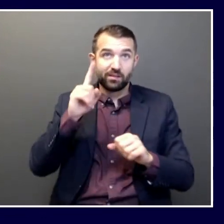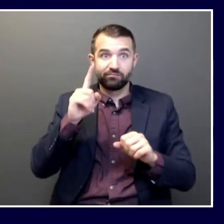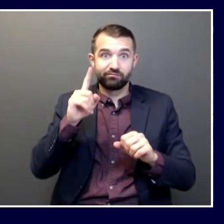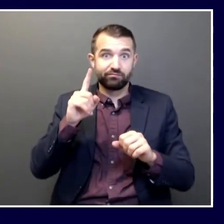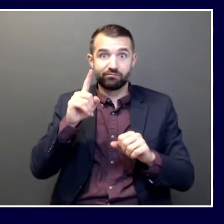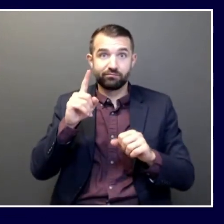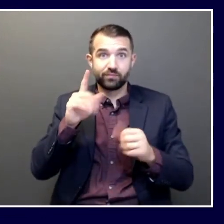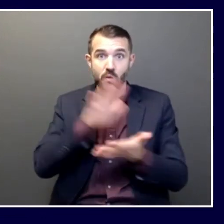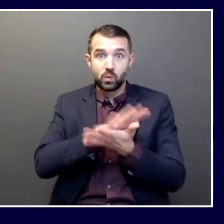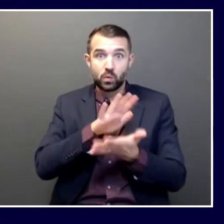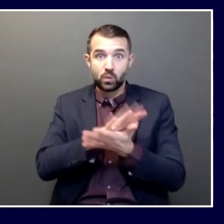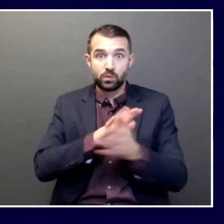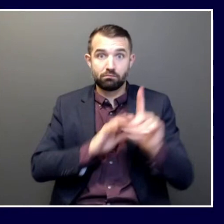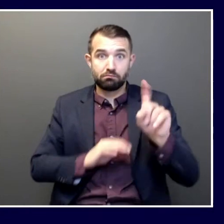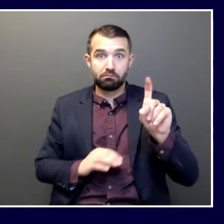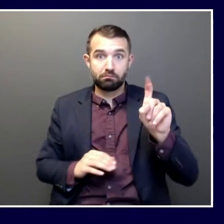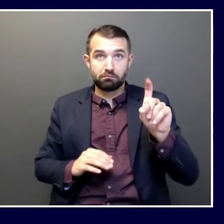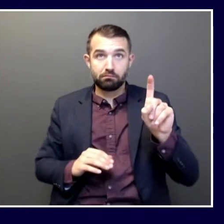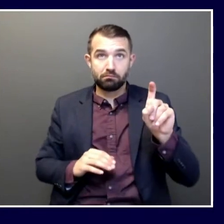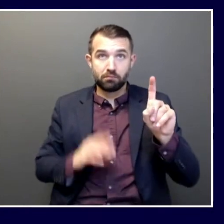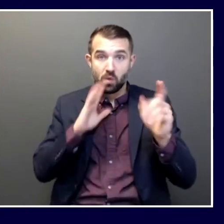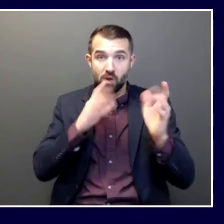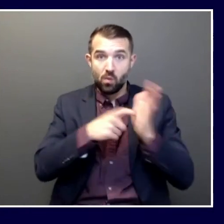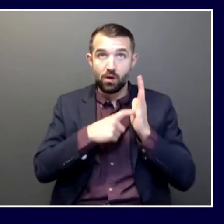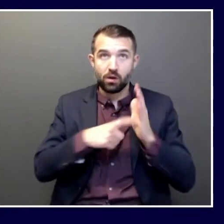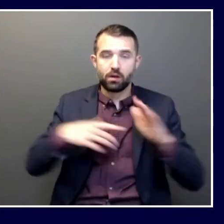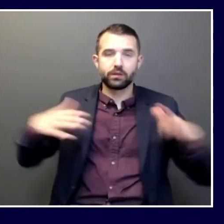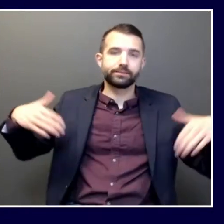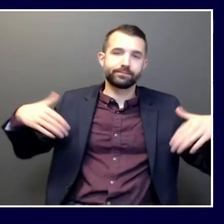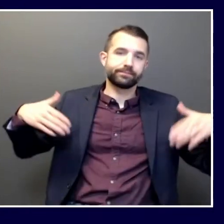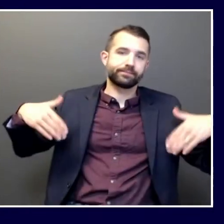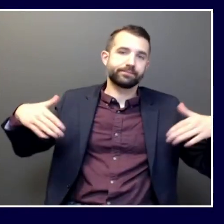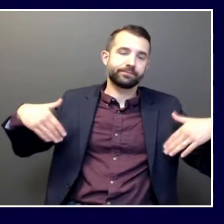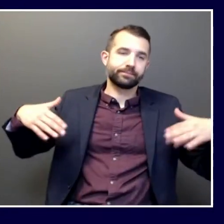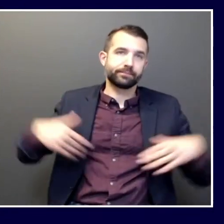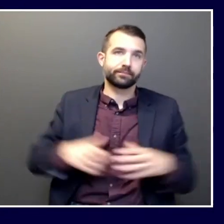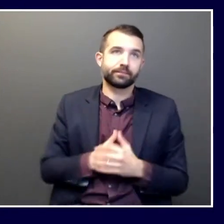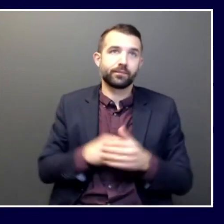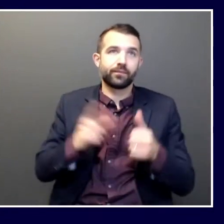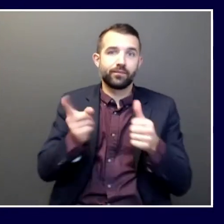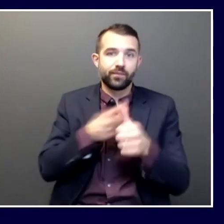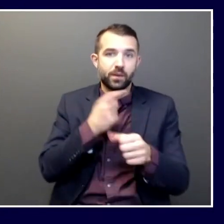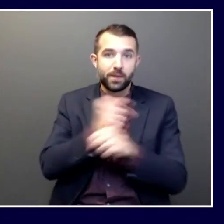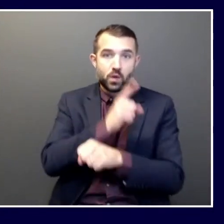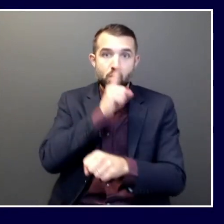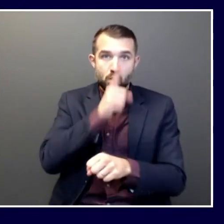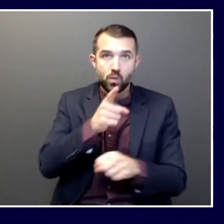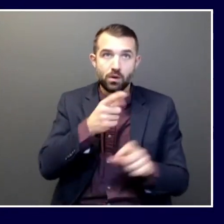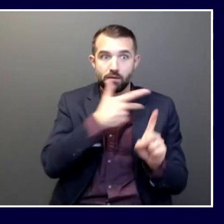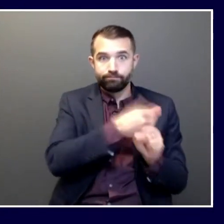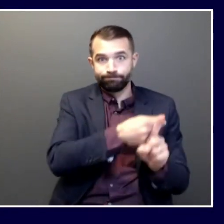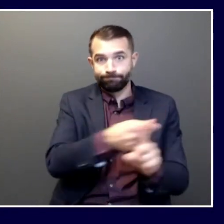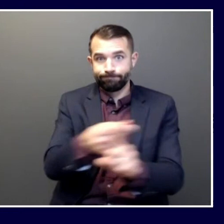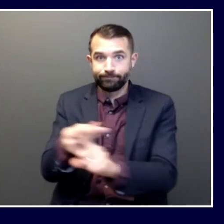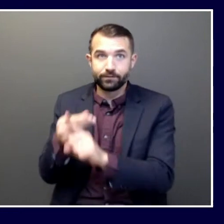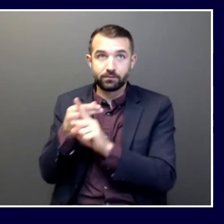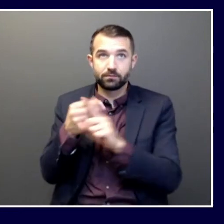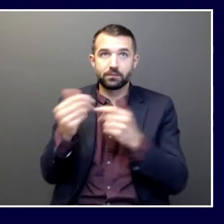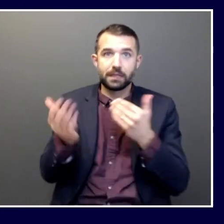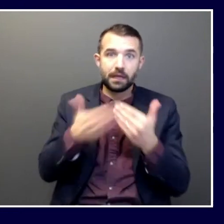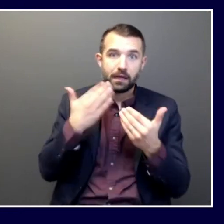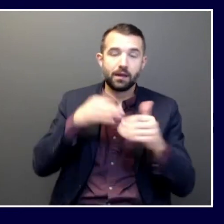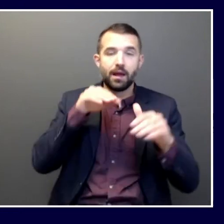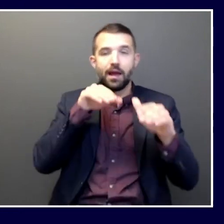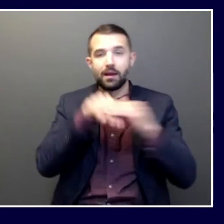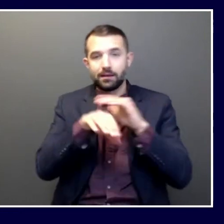one is this making sure we make the vaccine accessible and easy to get for all those parents who are ready